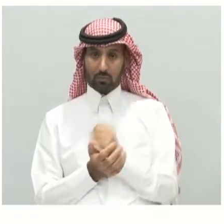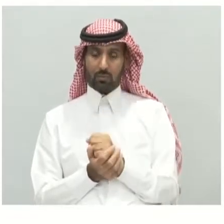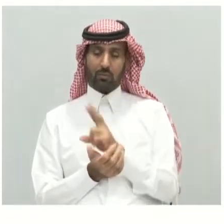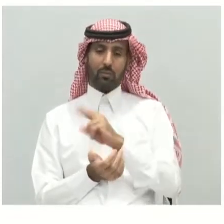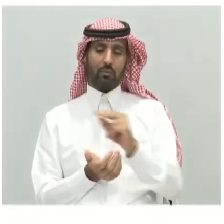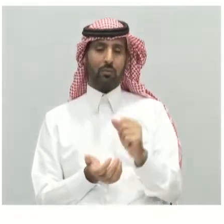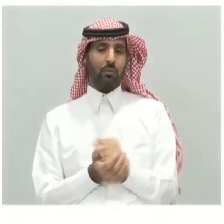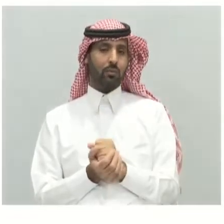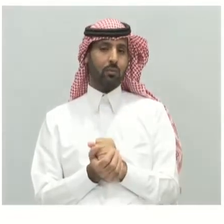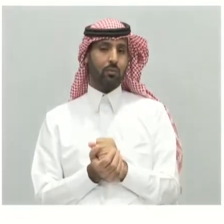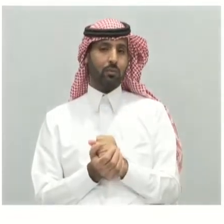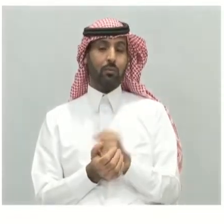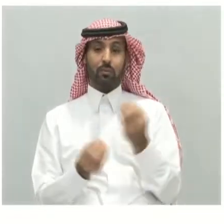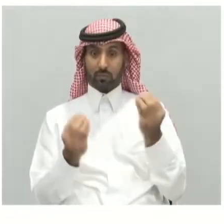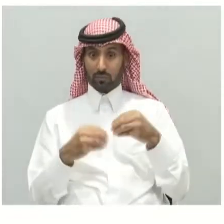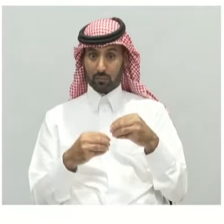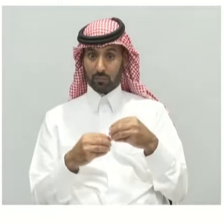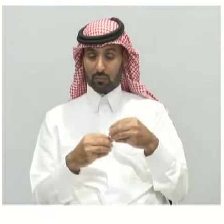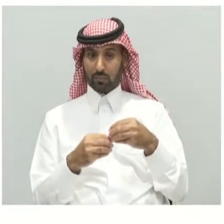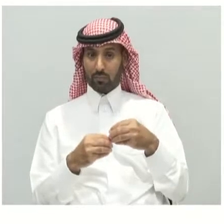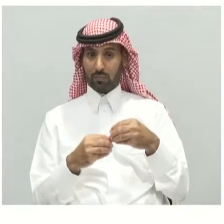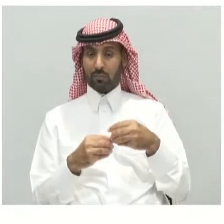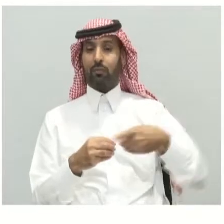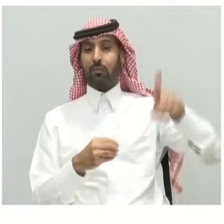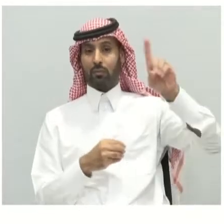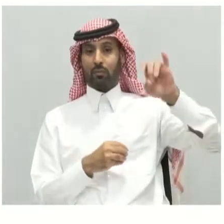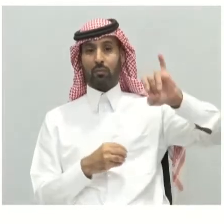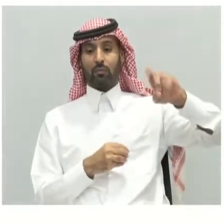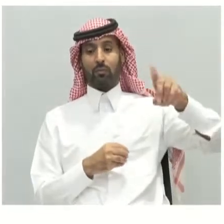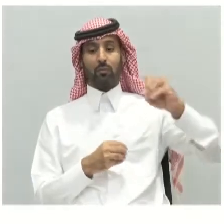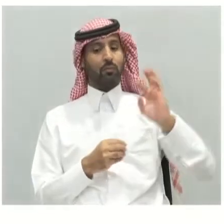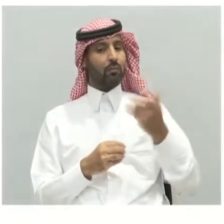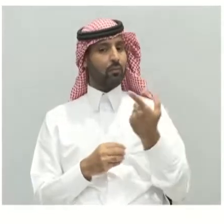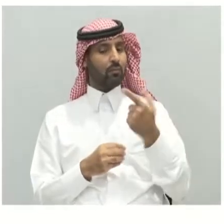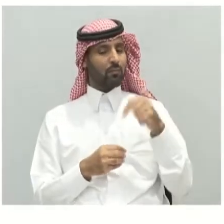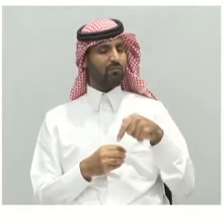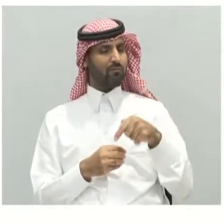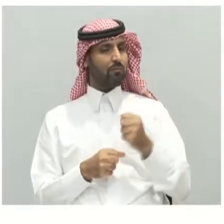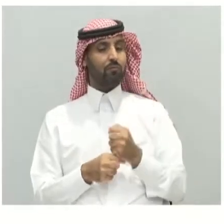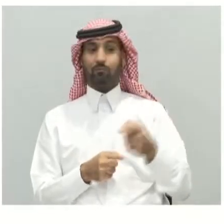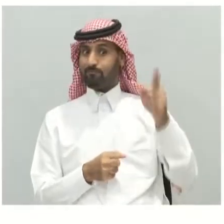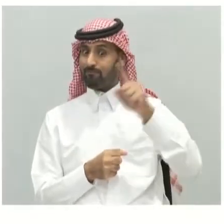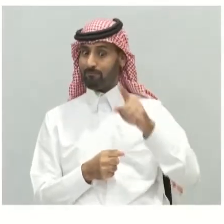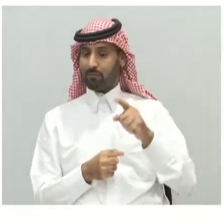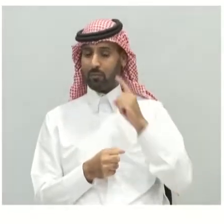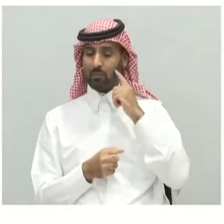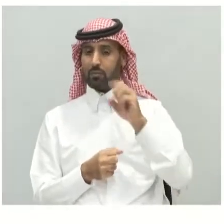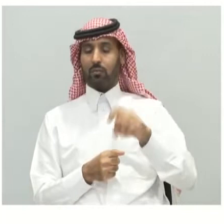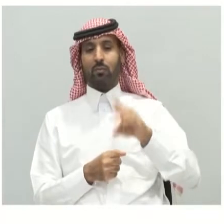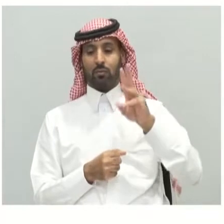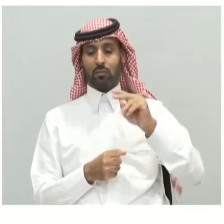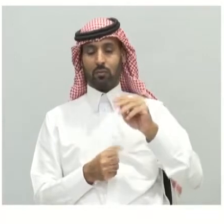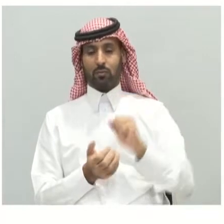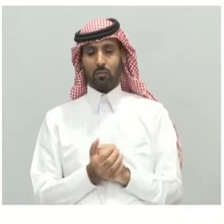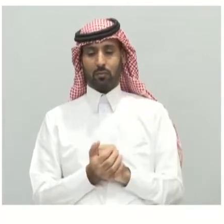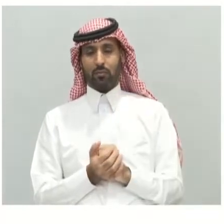sentences. Did we add did here? No, we already have an auxiliary. We already have the